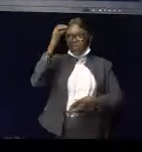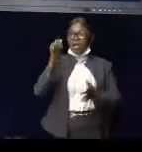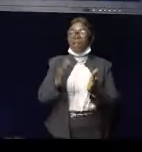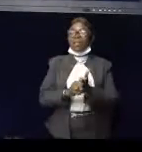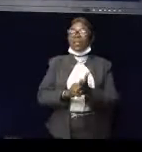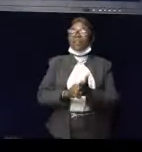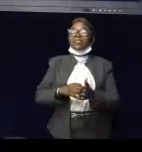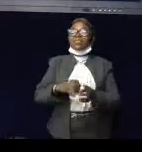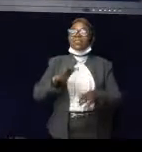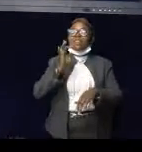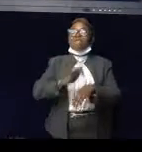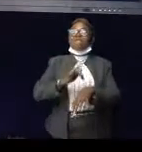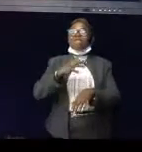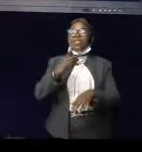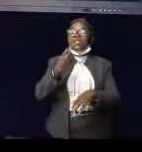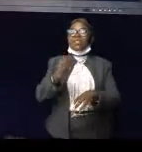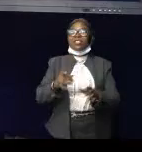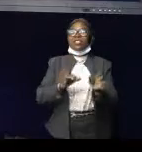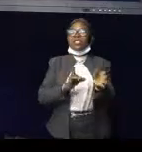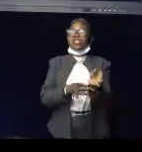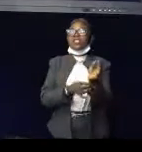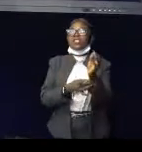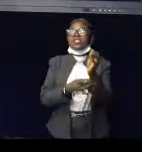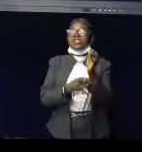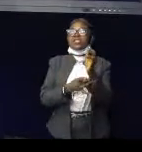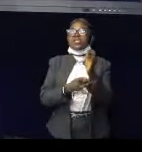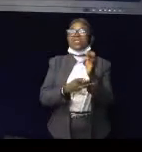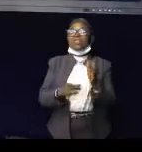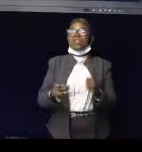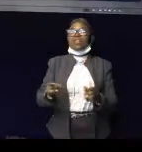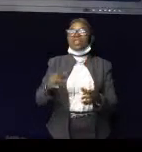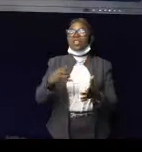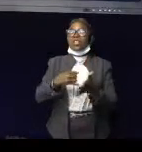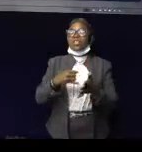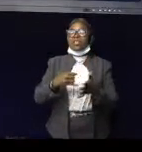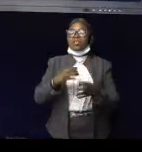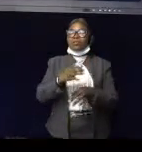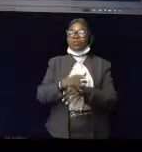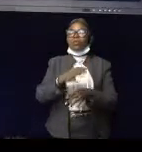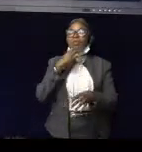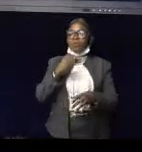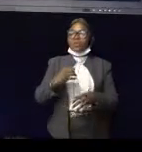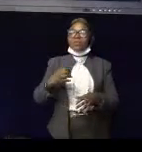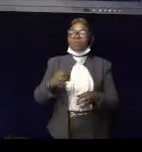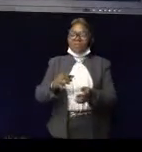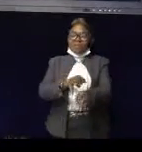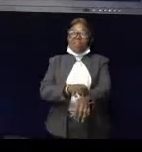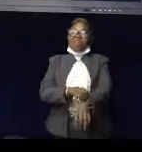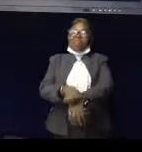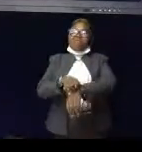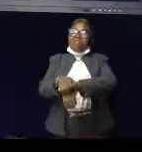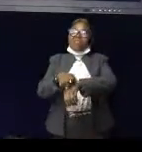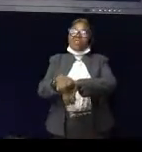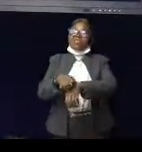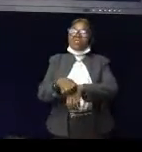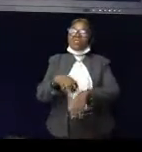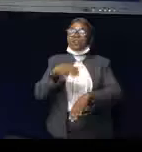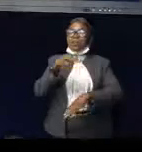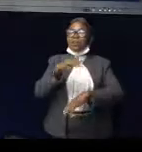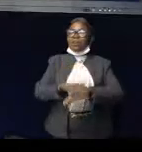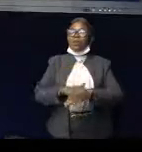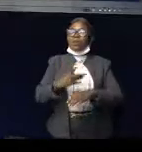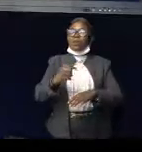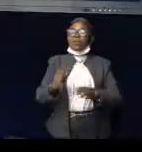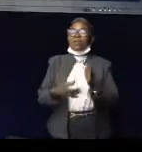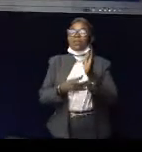It infects what? The skin. It causes rashes on the skin, especially at the lips and